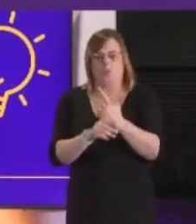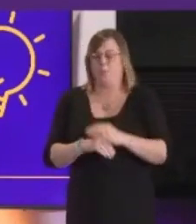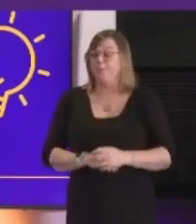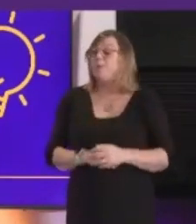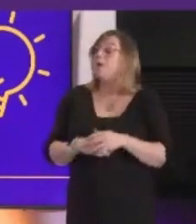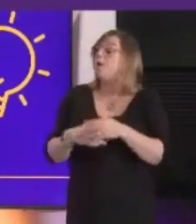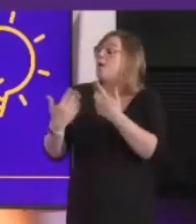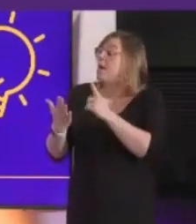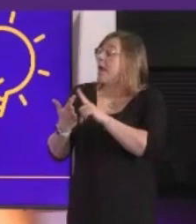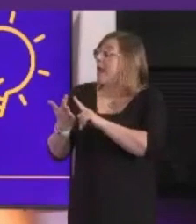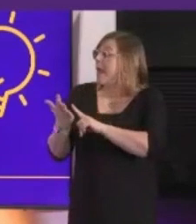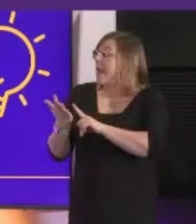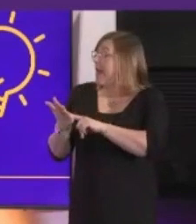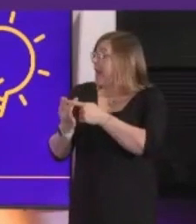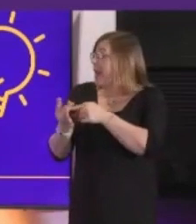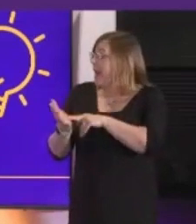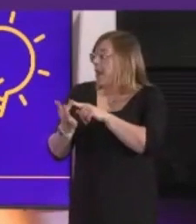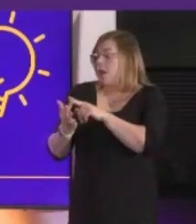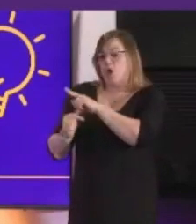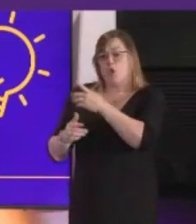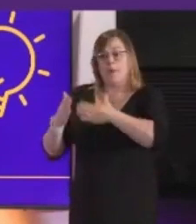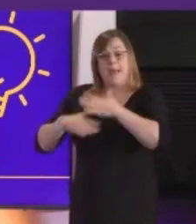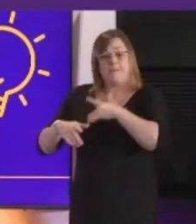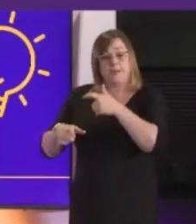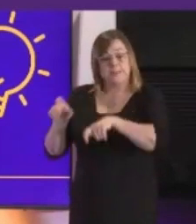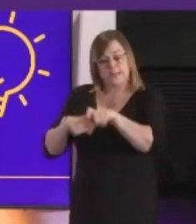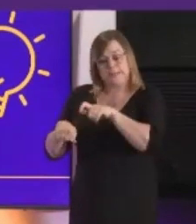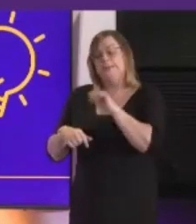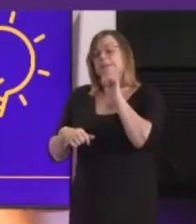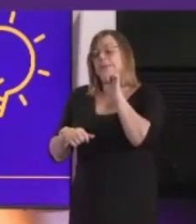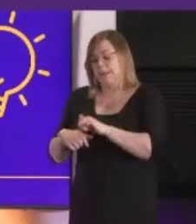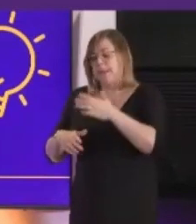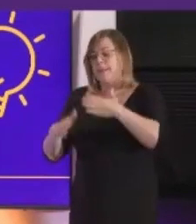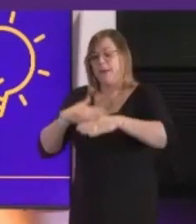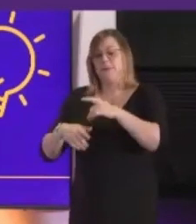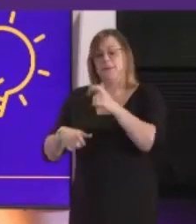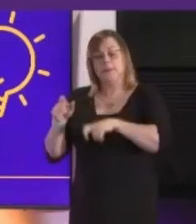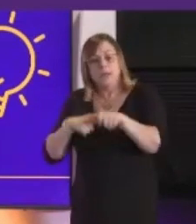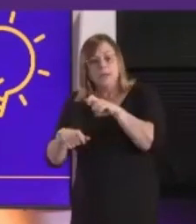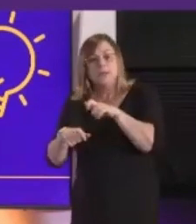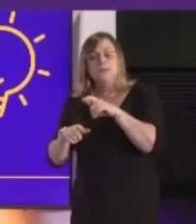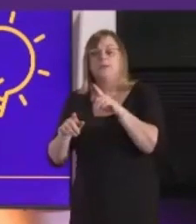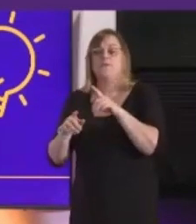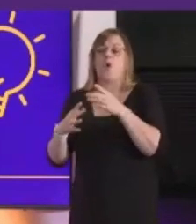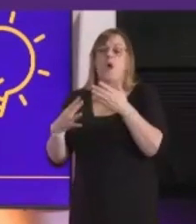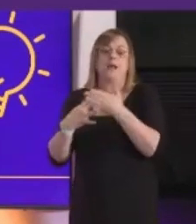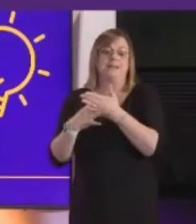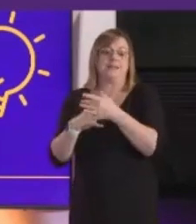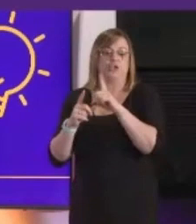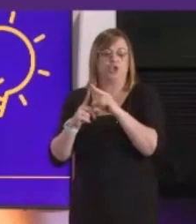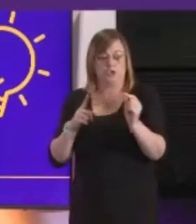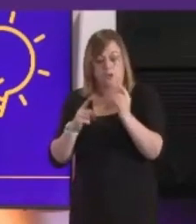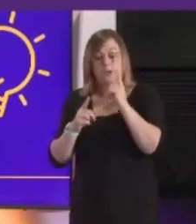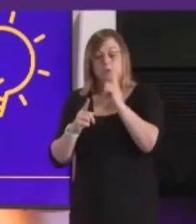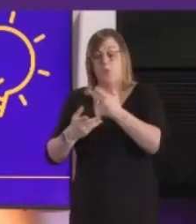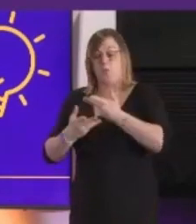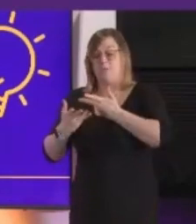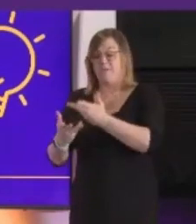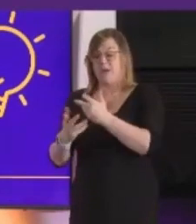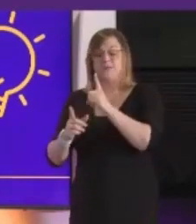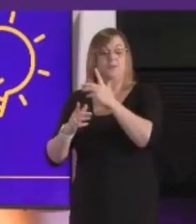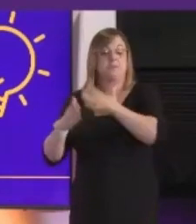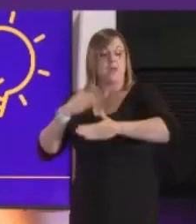ado, Elaine, you are a behavioural scientist? Yes, I'm a behavioural scientist at Besset Digital, so we provide behaviour and